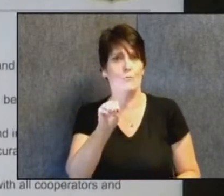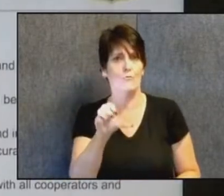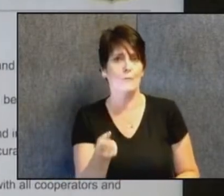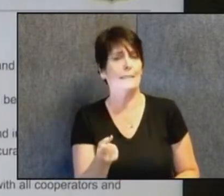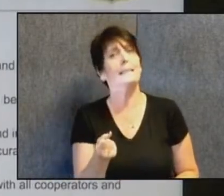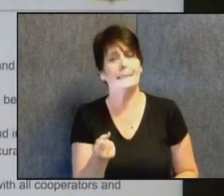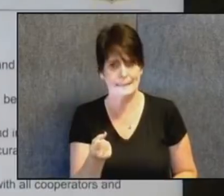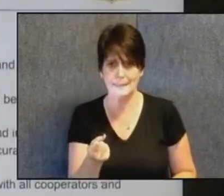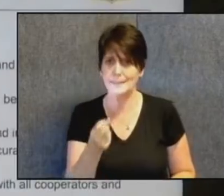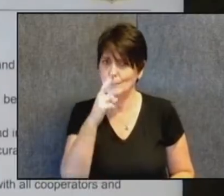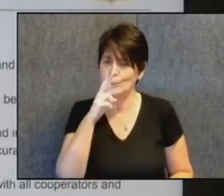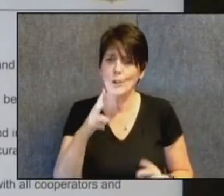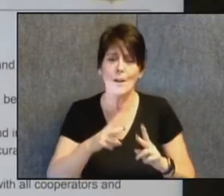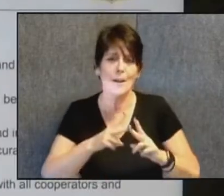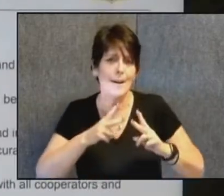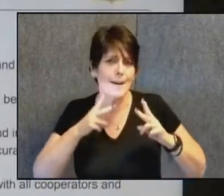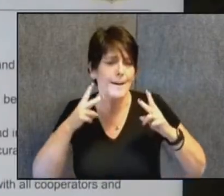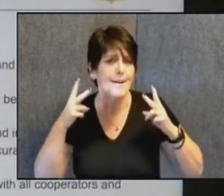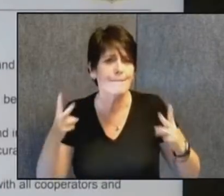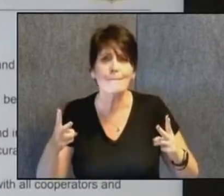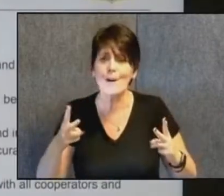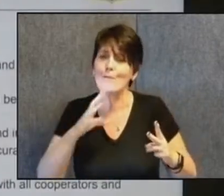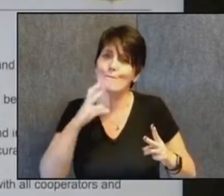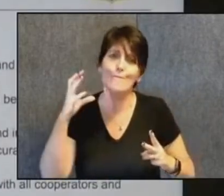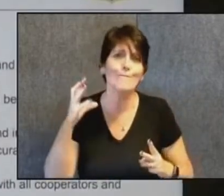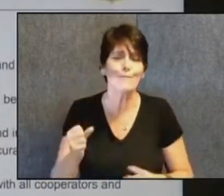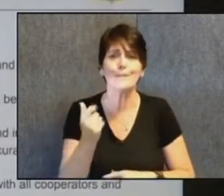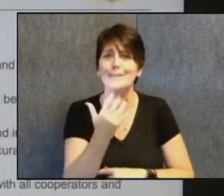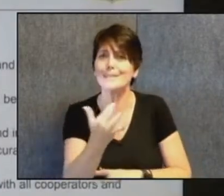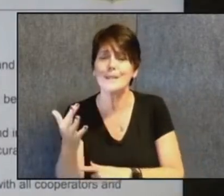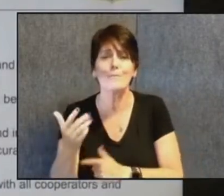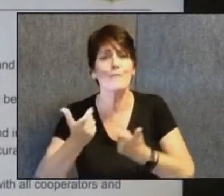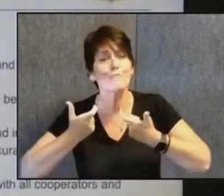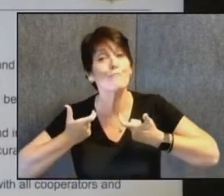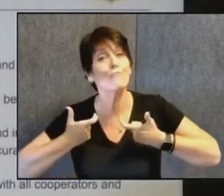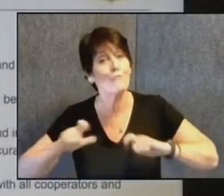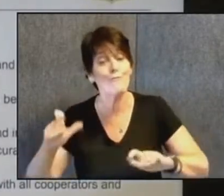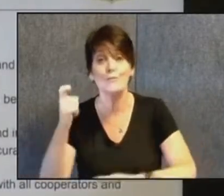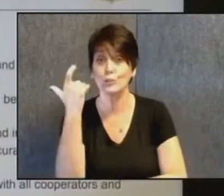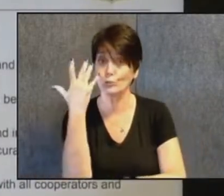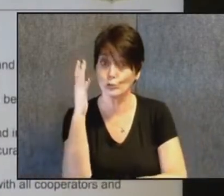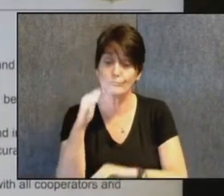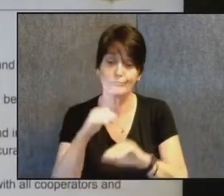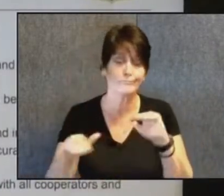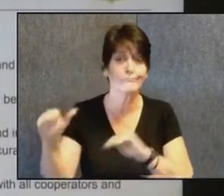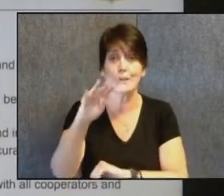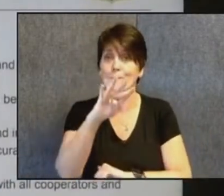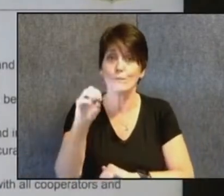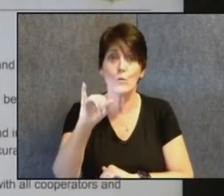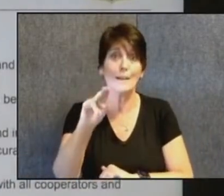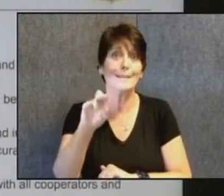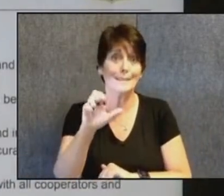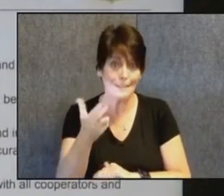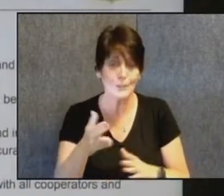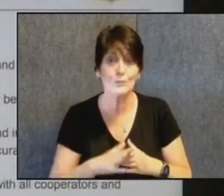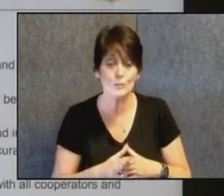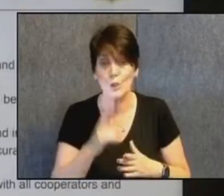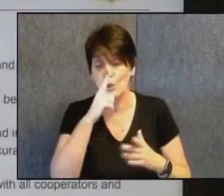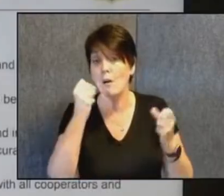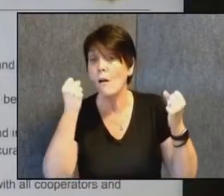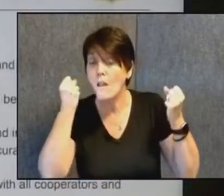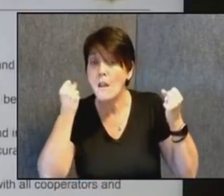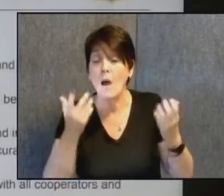looking at very dense stands of timber. We're looking at very large diameter trees above 40 inches in diameter. We're looking at a lot